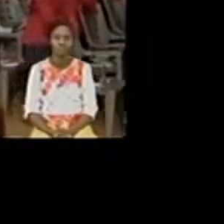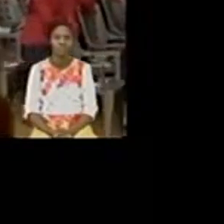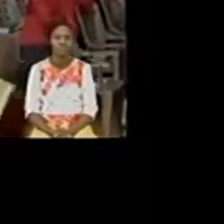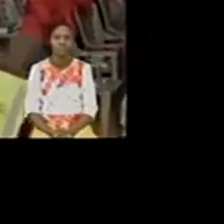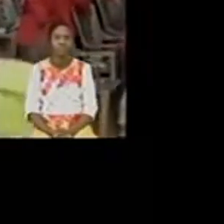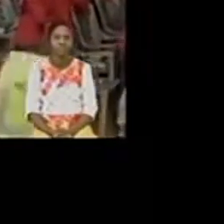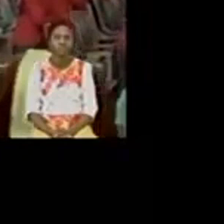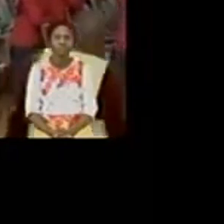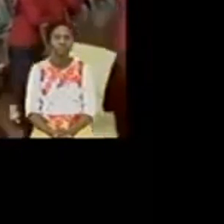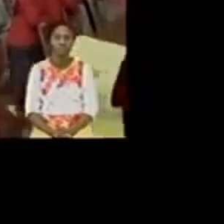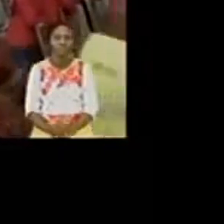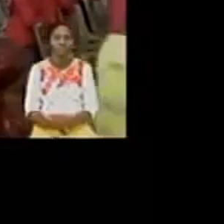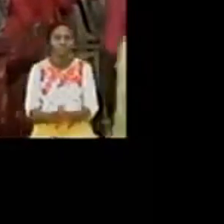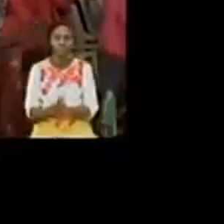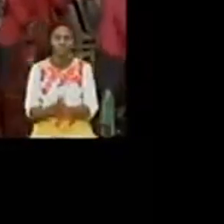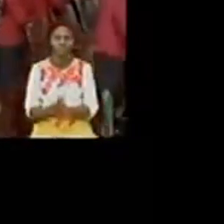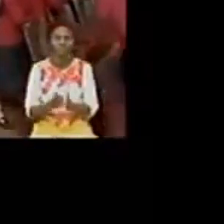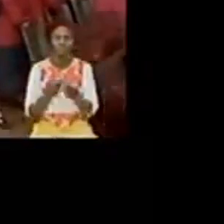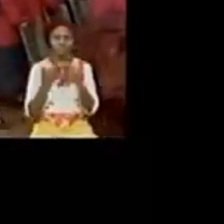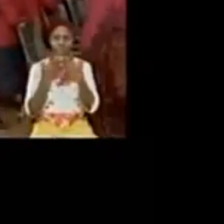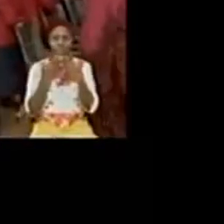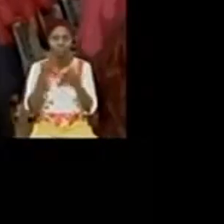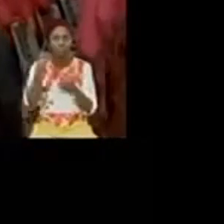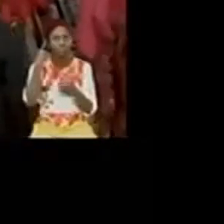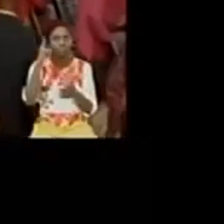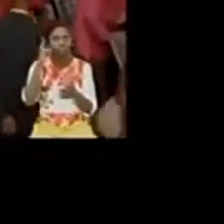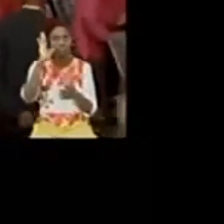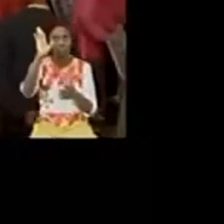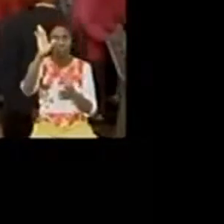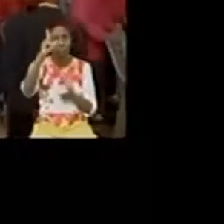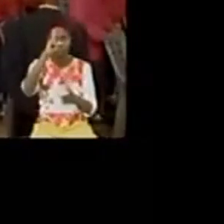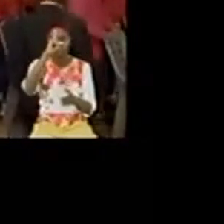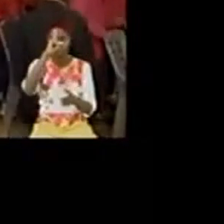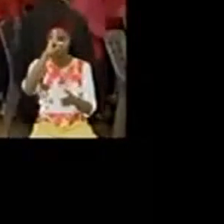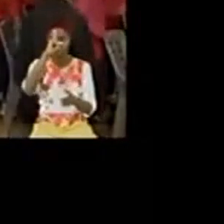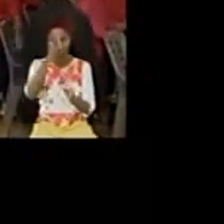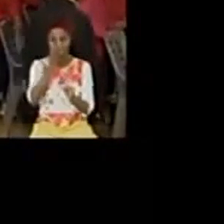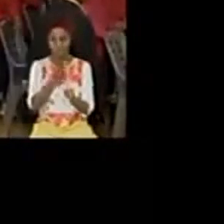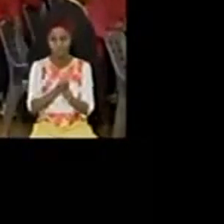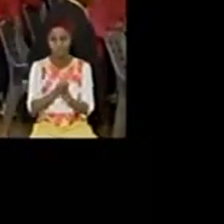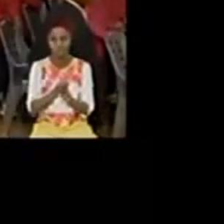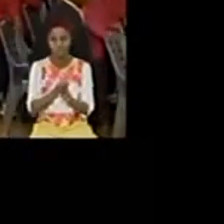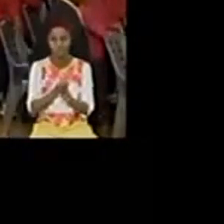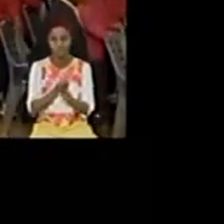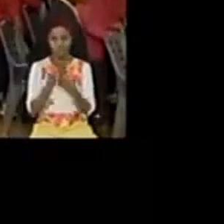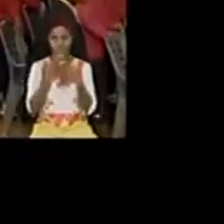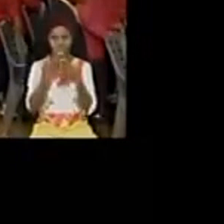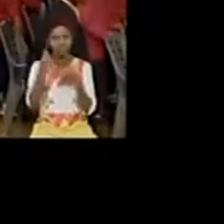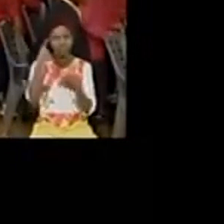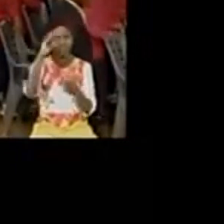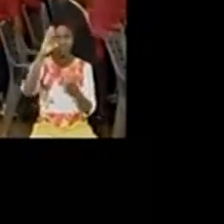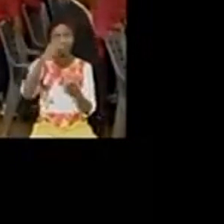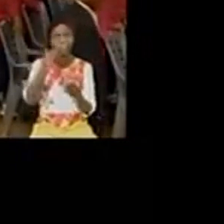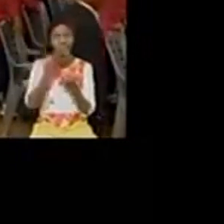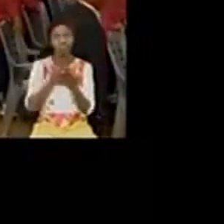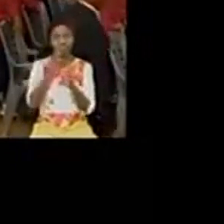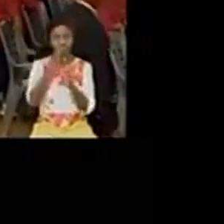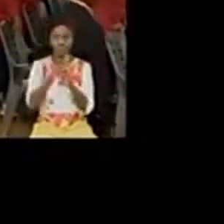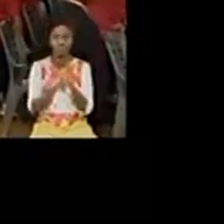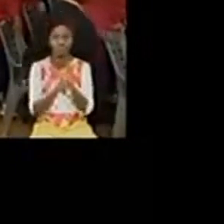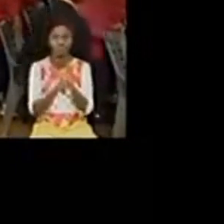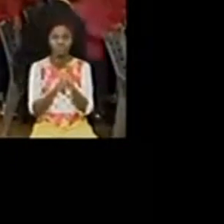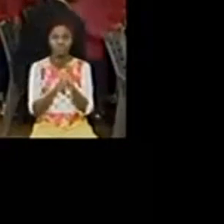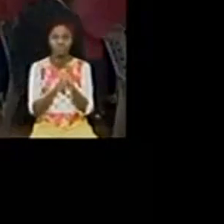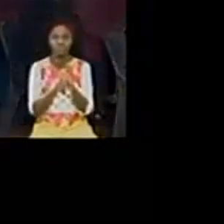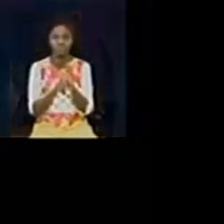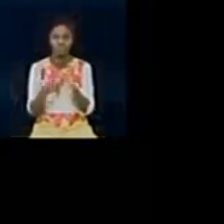Thank you for your faithfulness. Thank you for your goodness. For your love upon our lives.